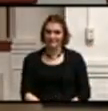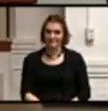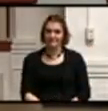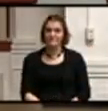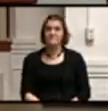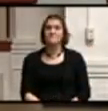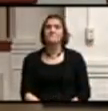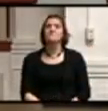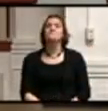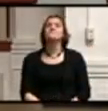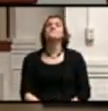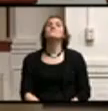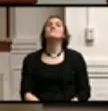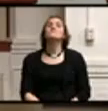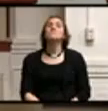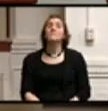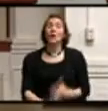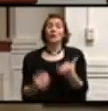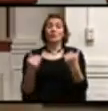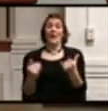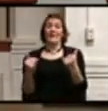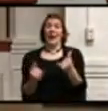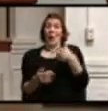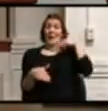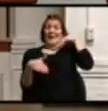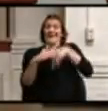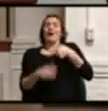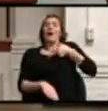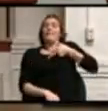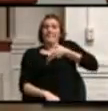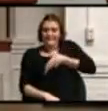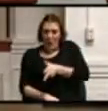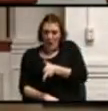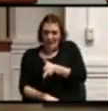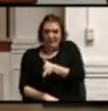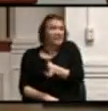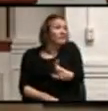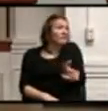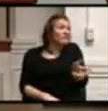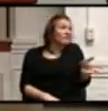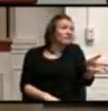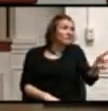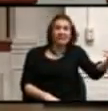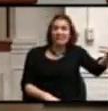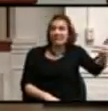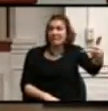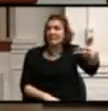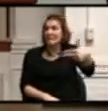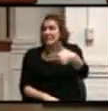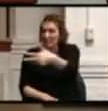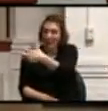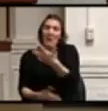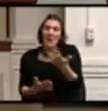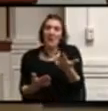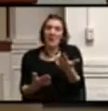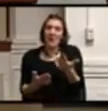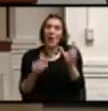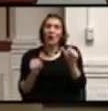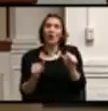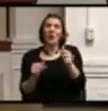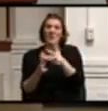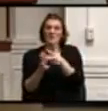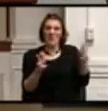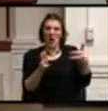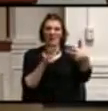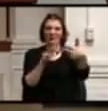this sort of convoluted parking and create an island with parking on one side that needs to be reserved for police